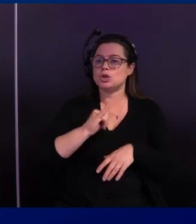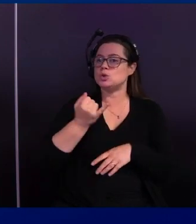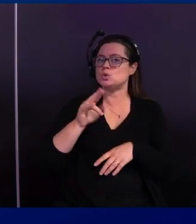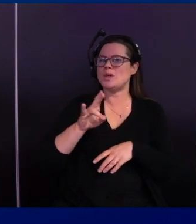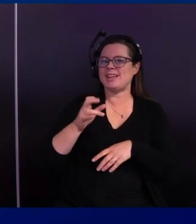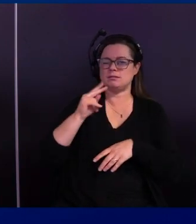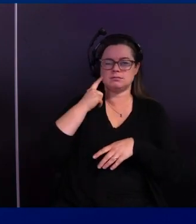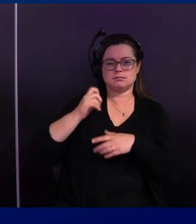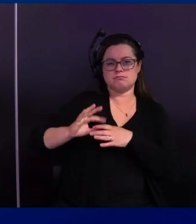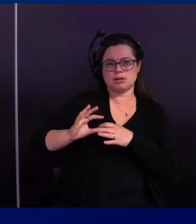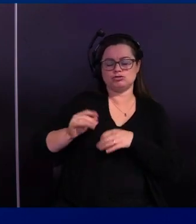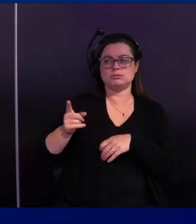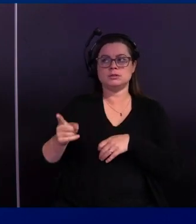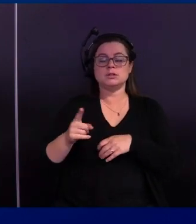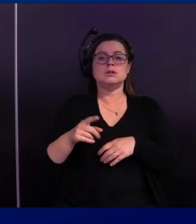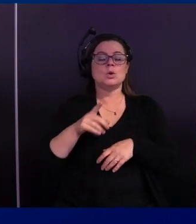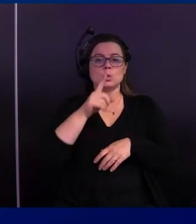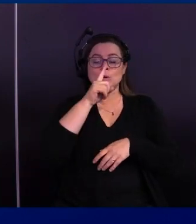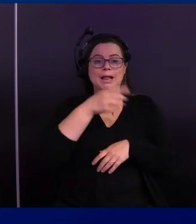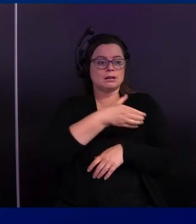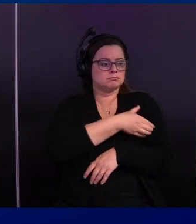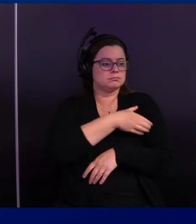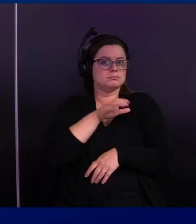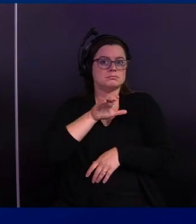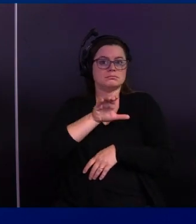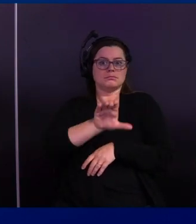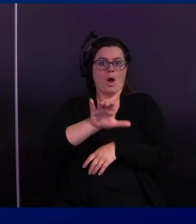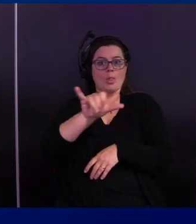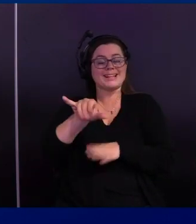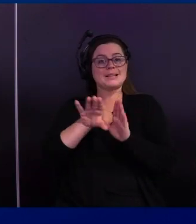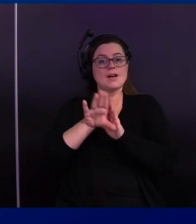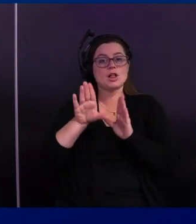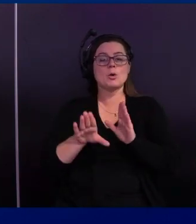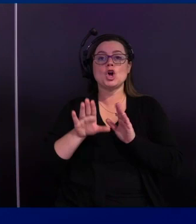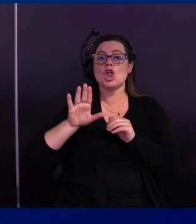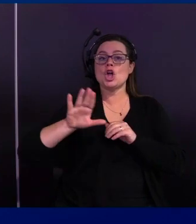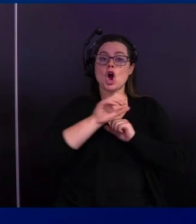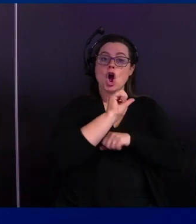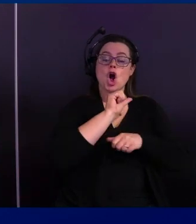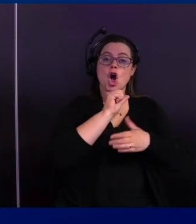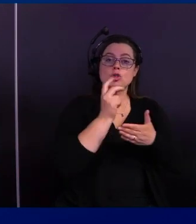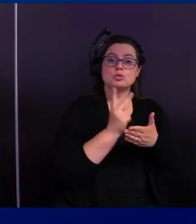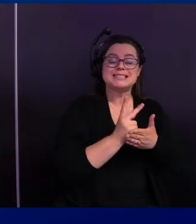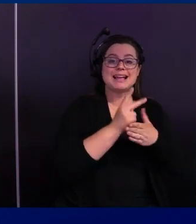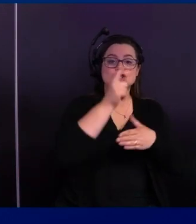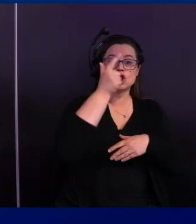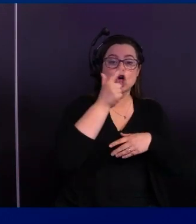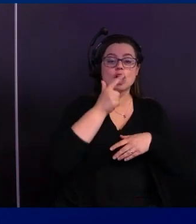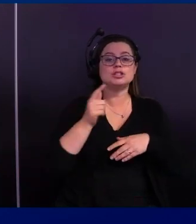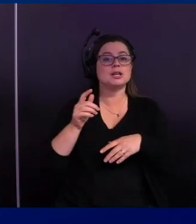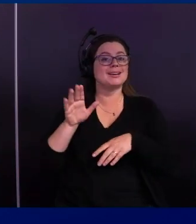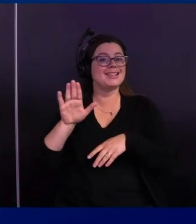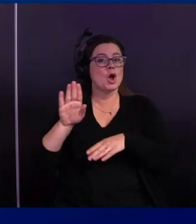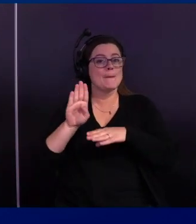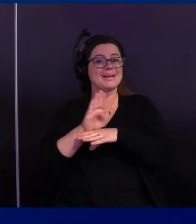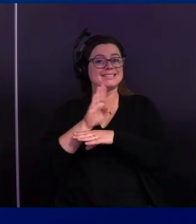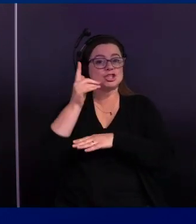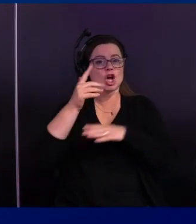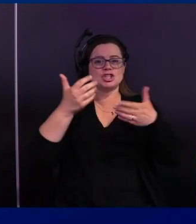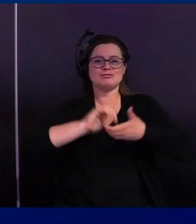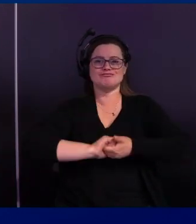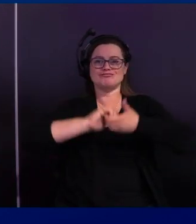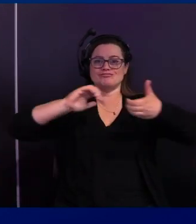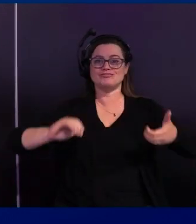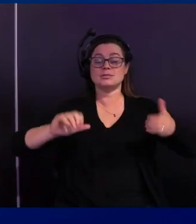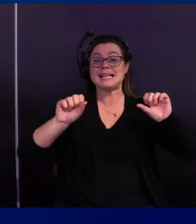about, it really empowers developers to decouple their authorization logic from their business logic.